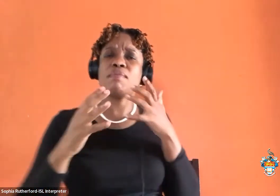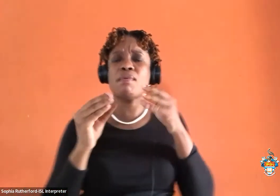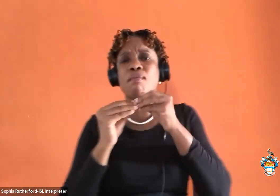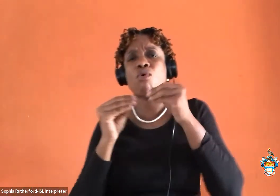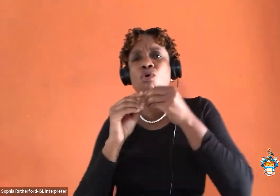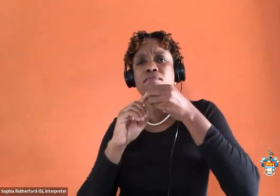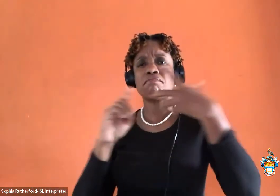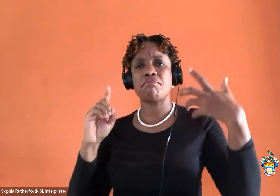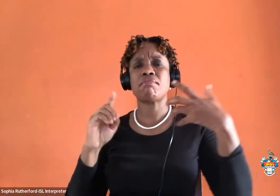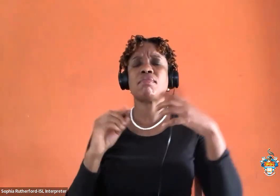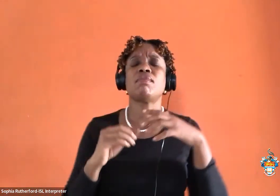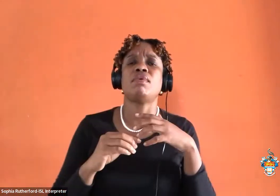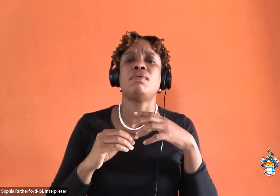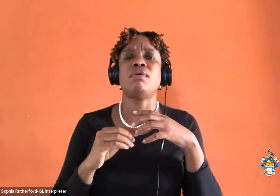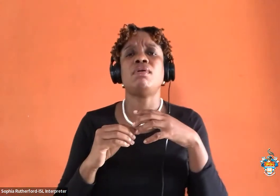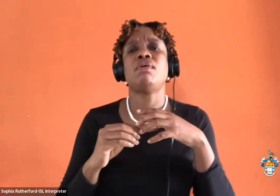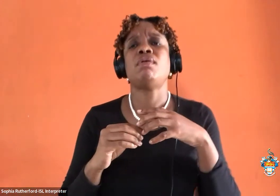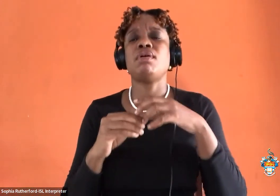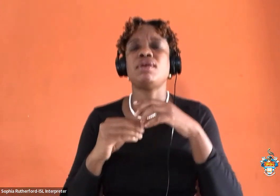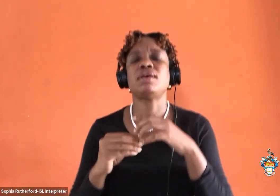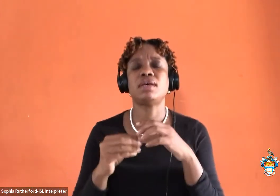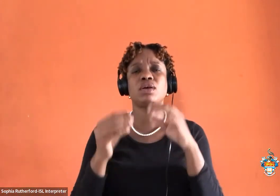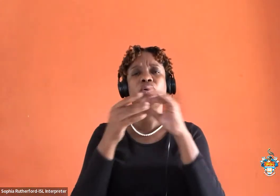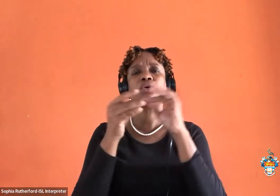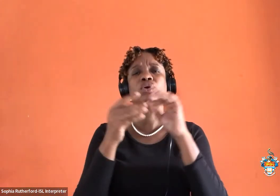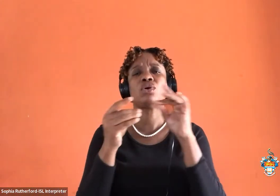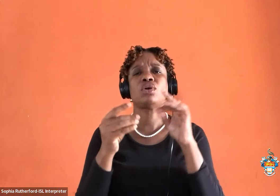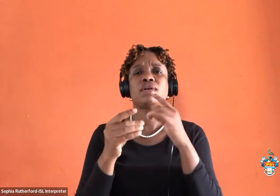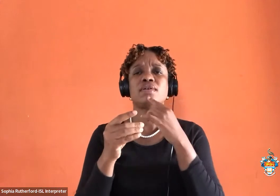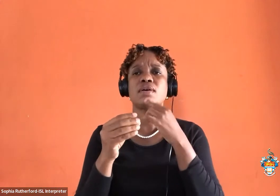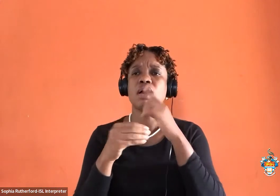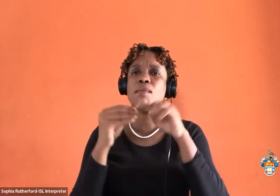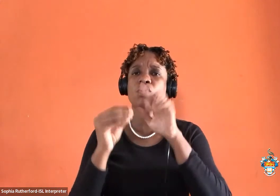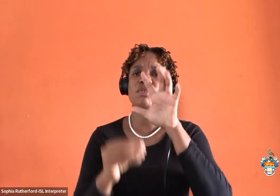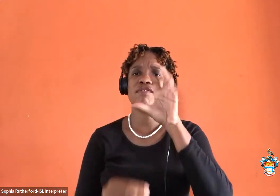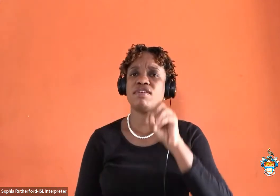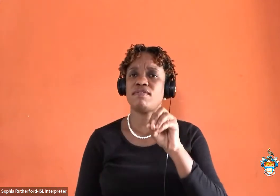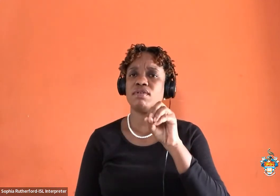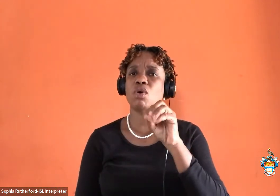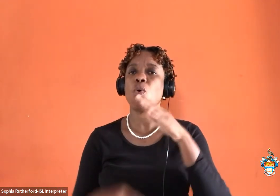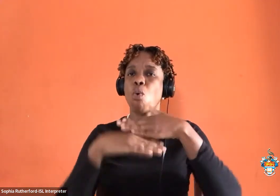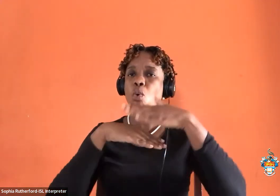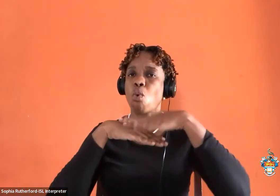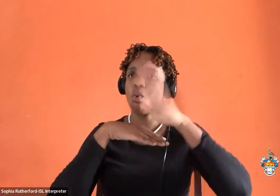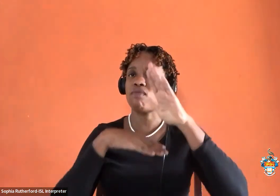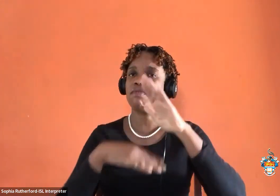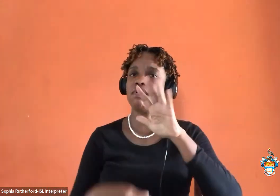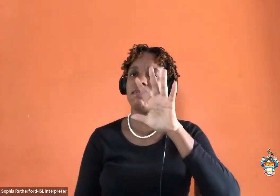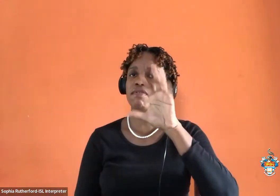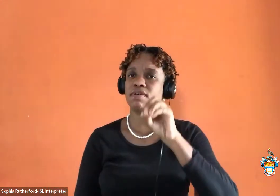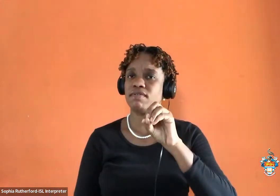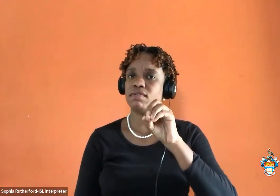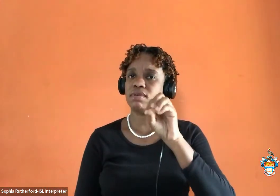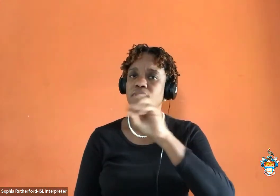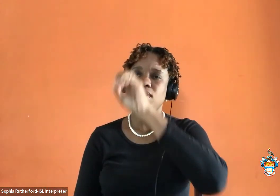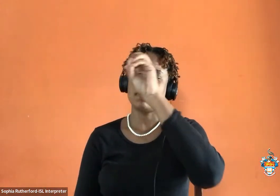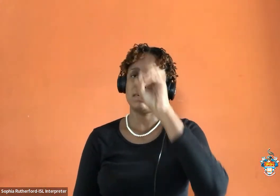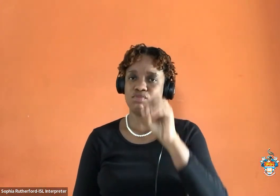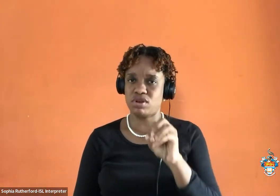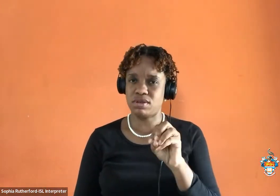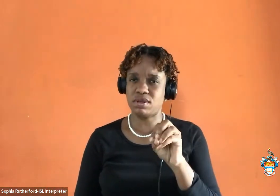that over 50% of persons had 2 or